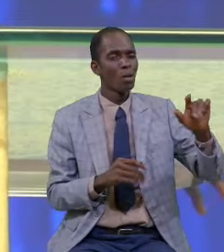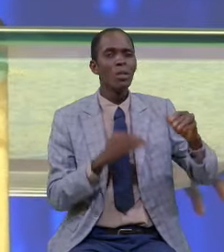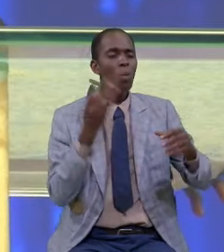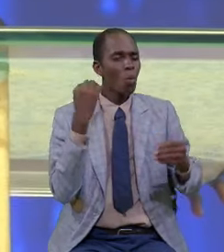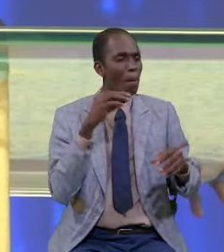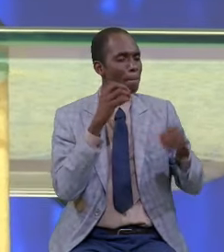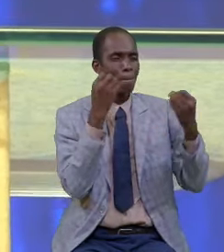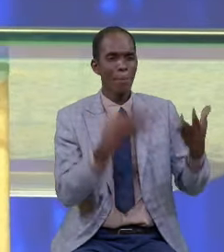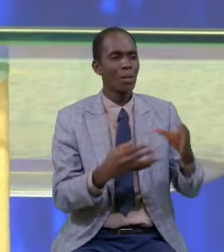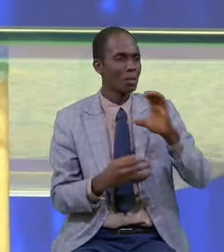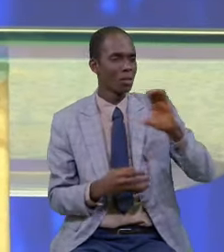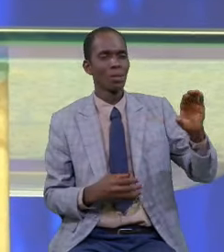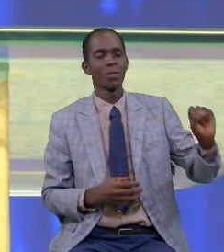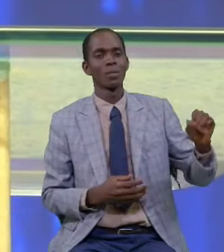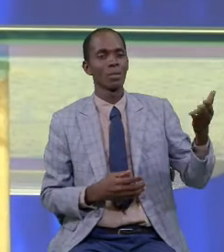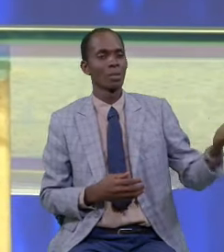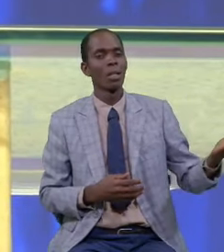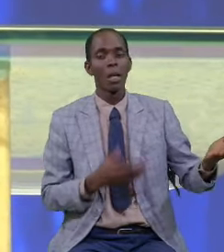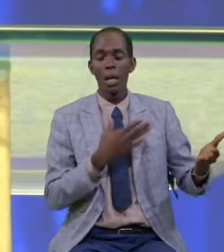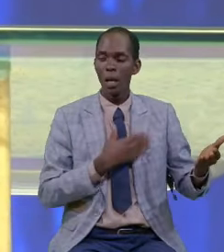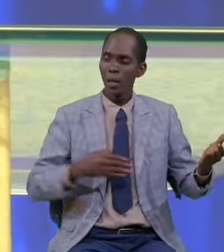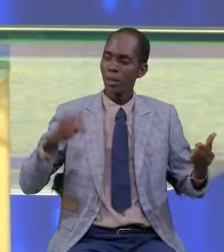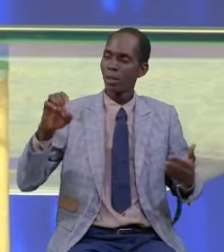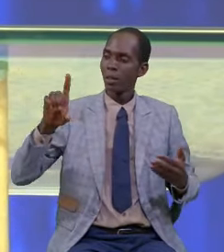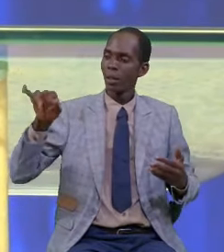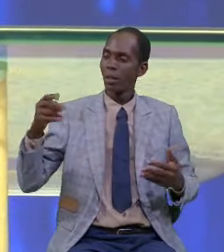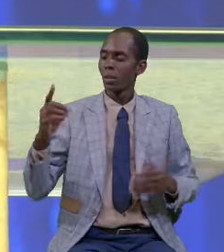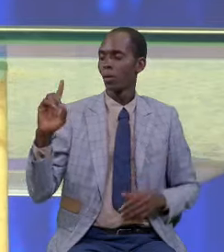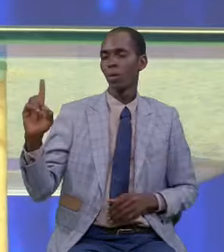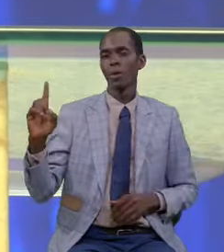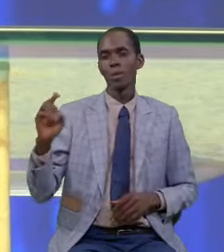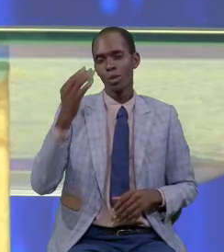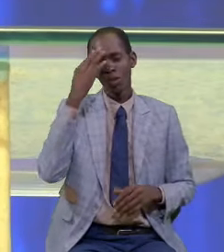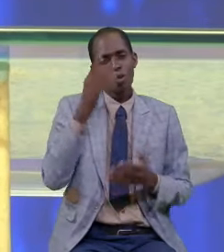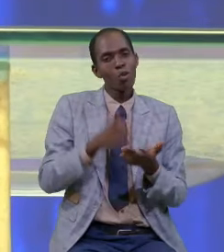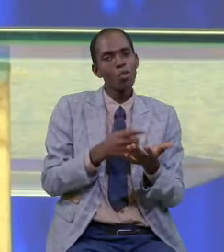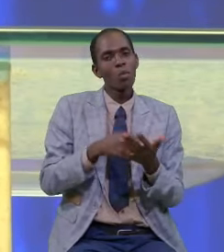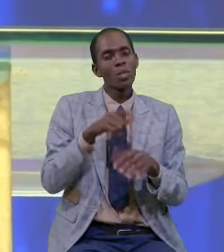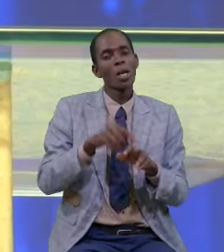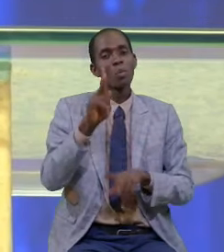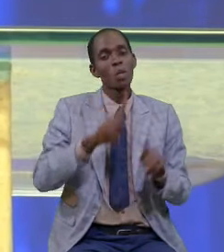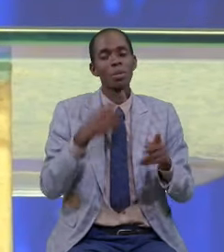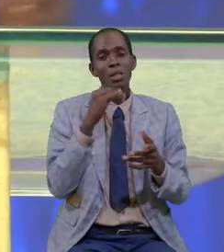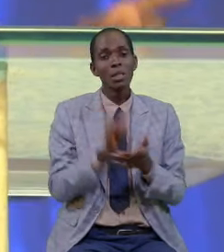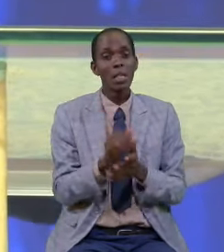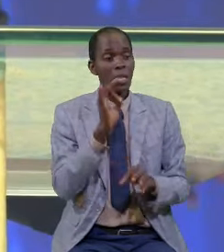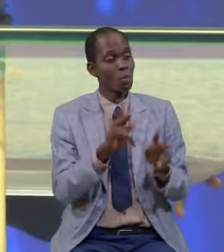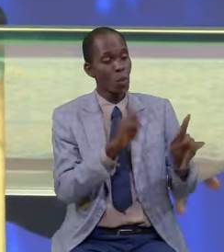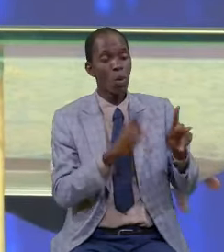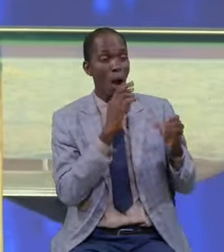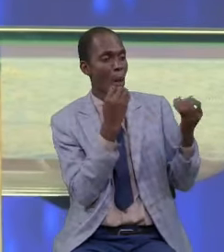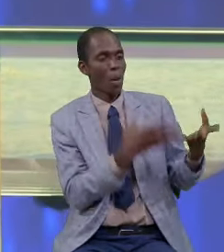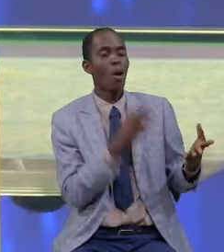one. And sometimes they said, you know, they said if you're in the majority, then you are going to carry the vote. But